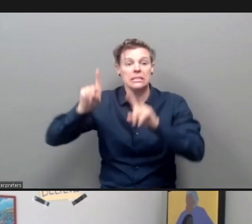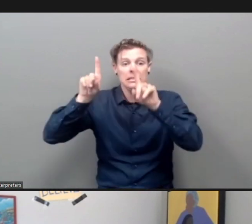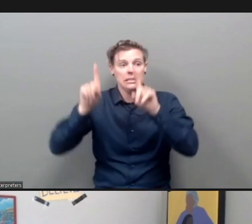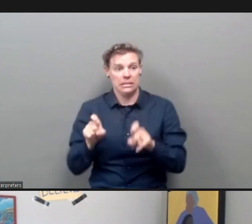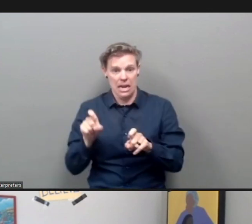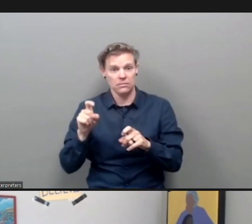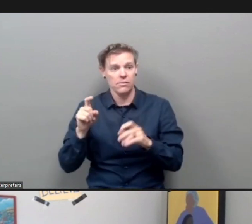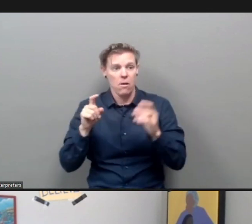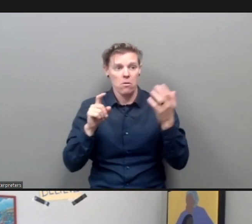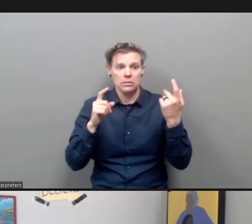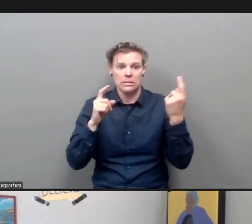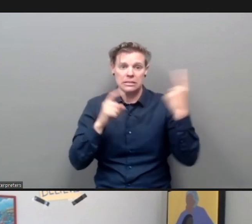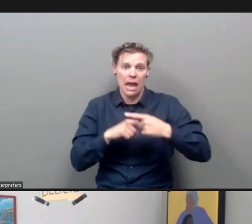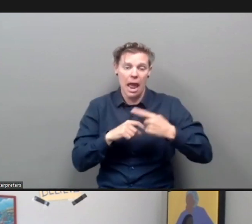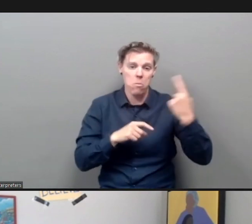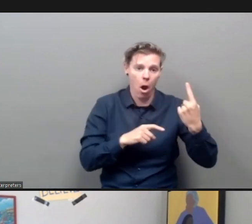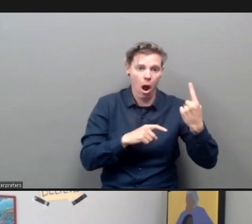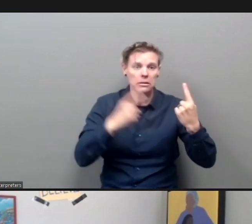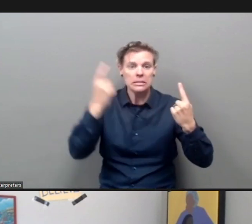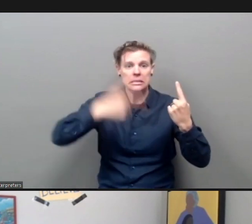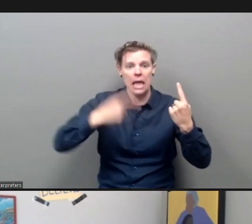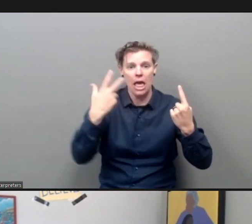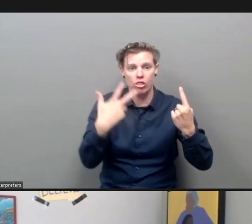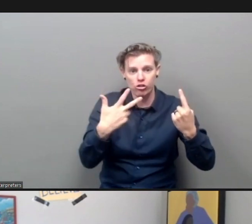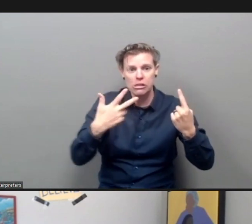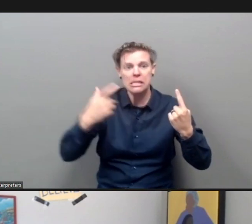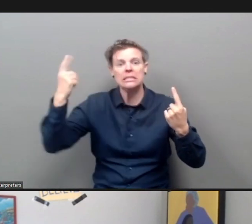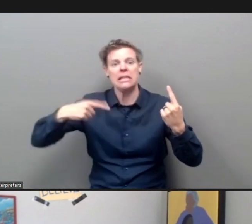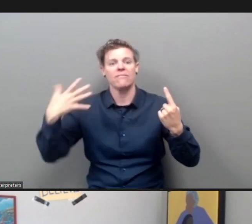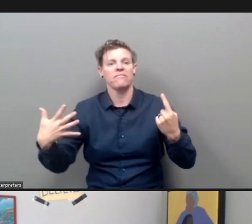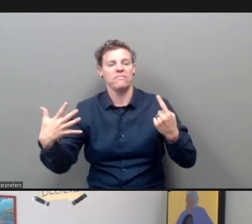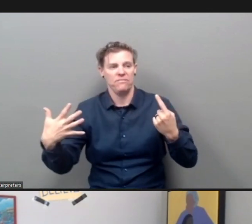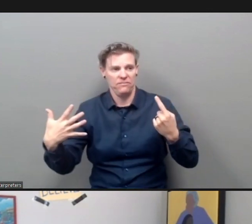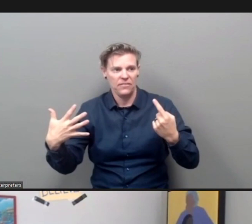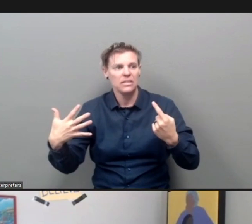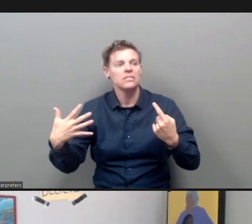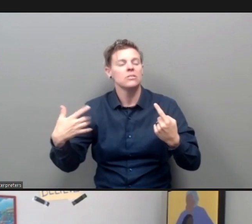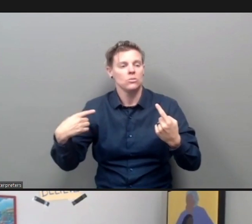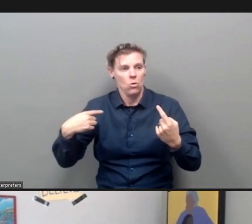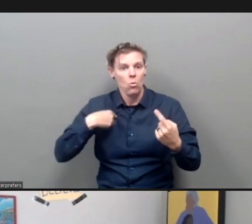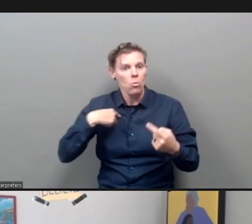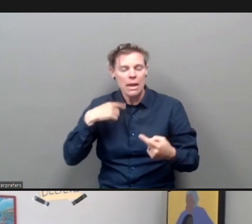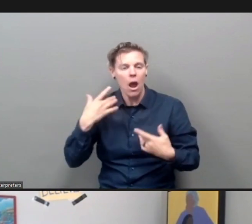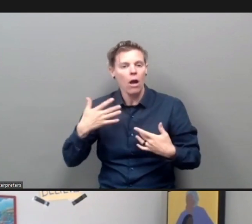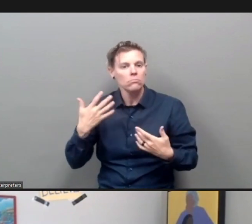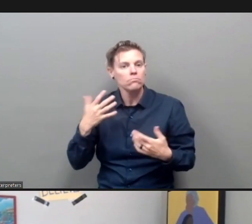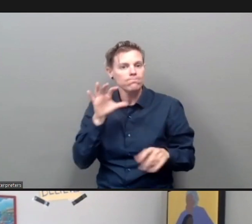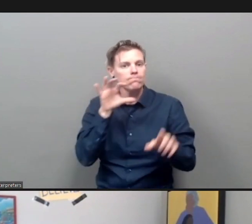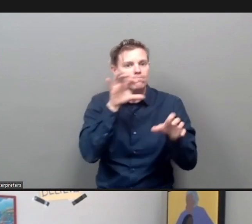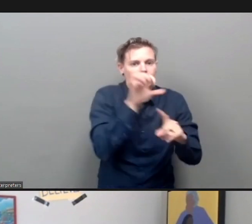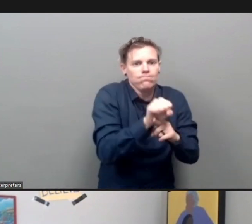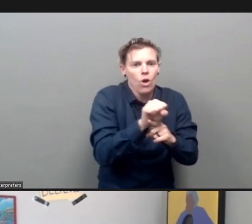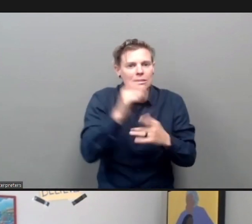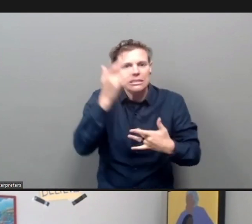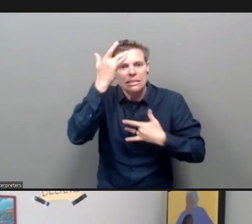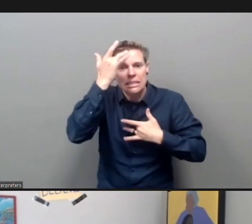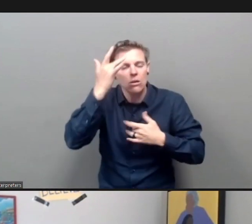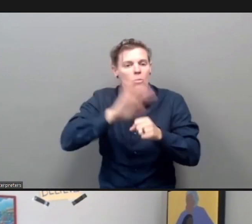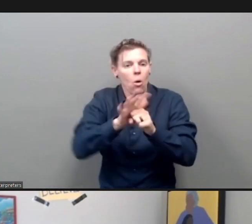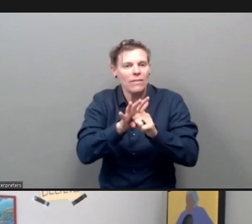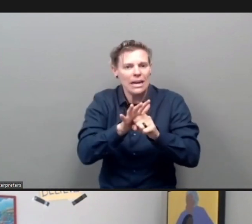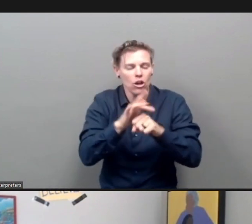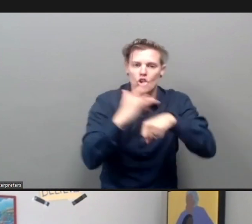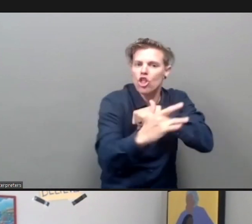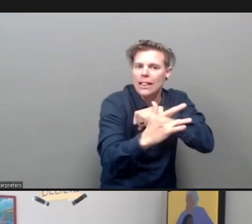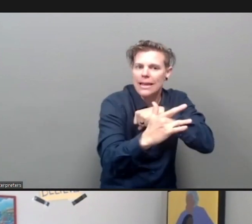early anybody who might be COVID positive. It isn't really a question of, to me, what